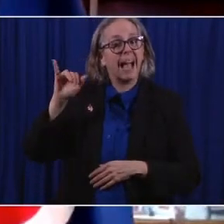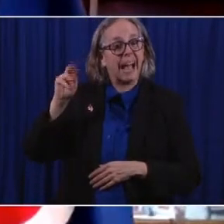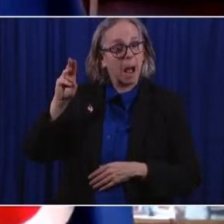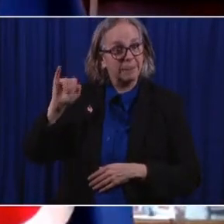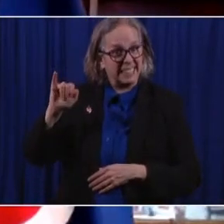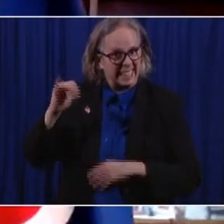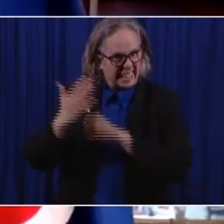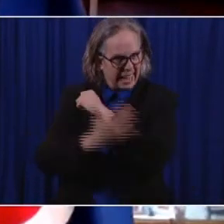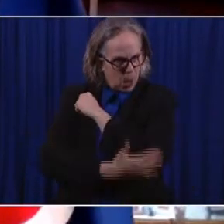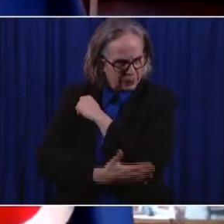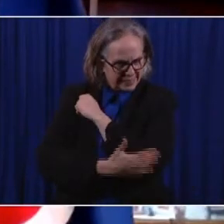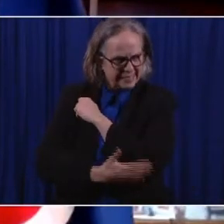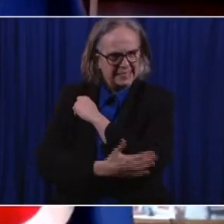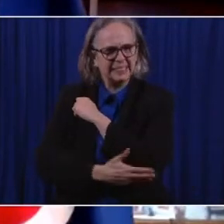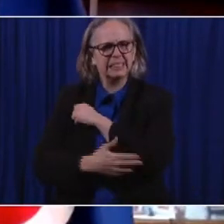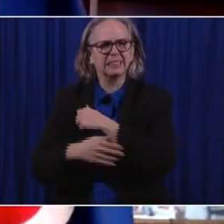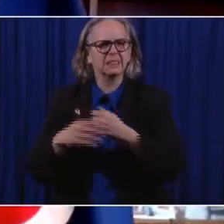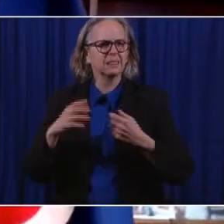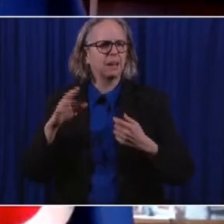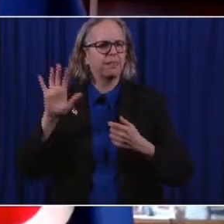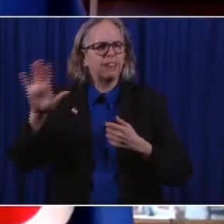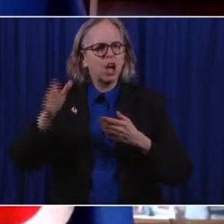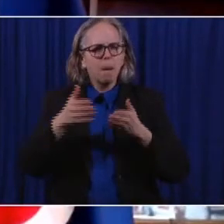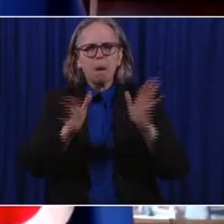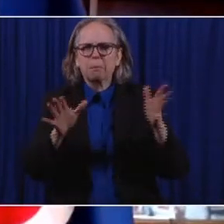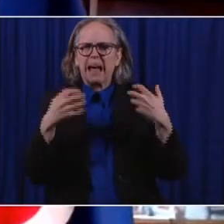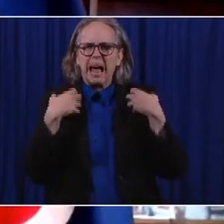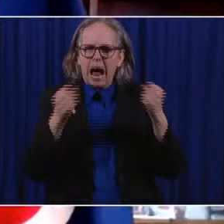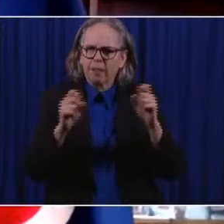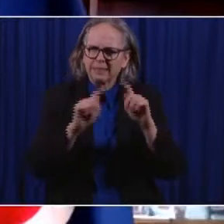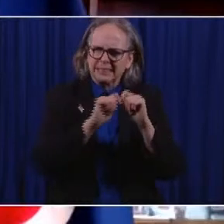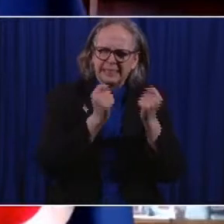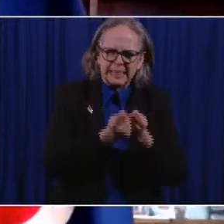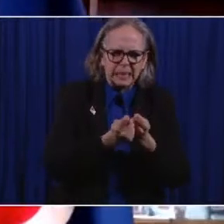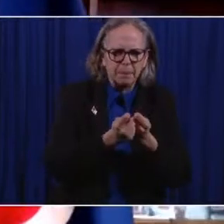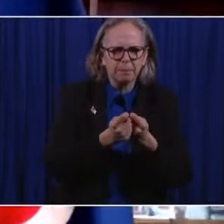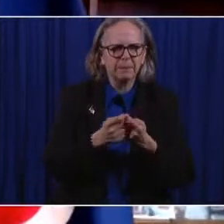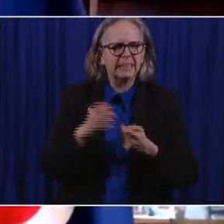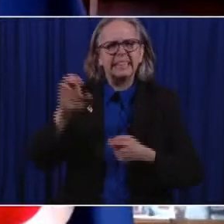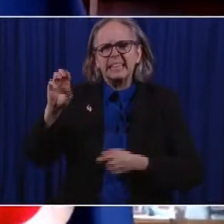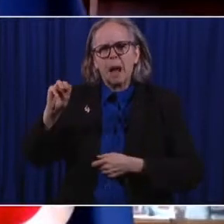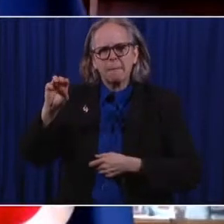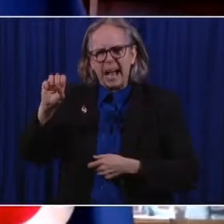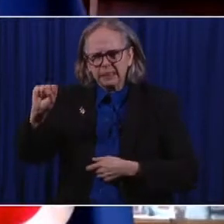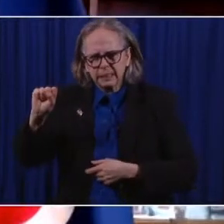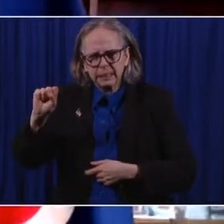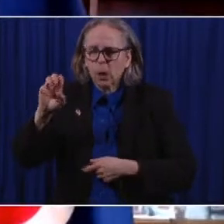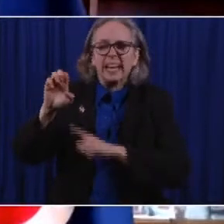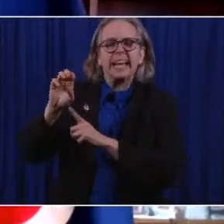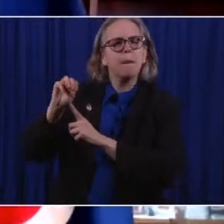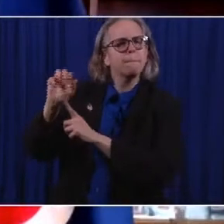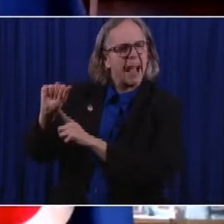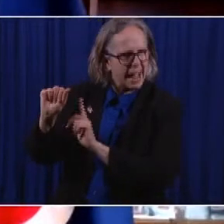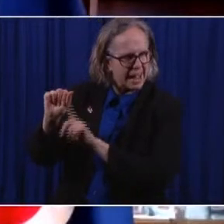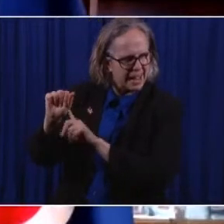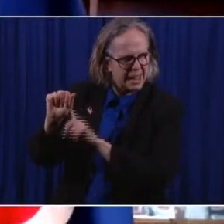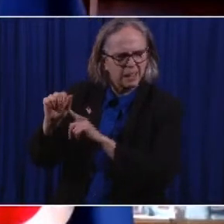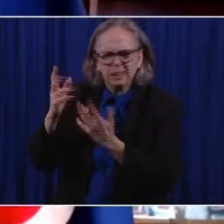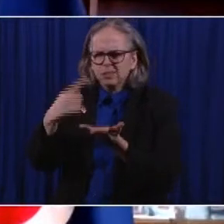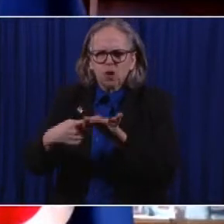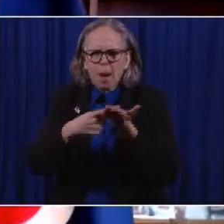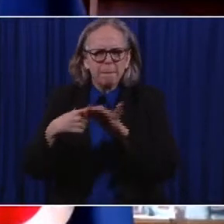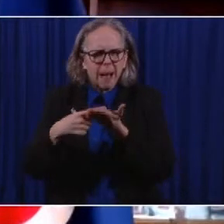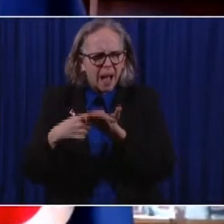with the Miami County EMA for their rollout announcement of the vaccine this morning. They had all of their partners on